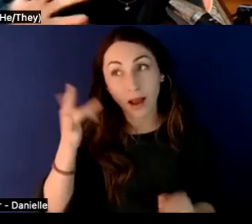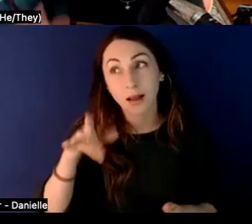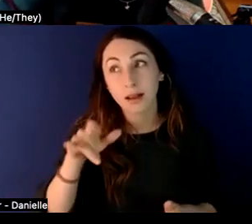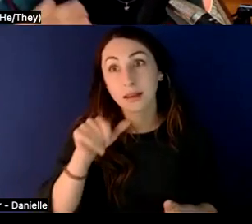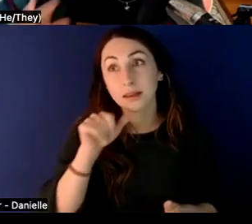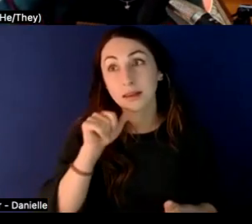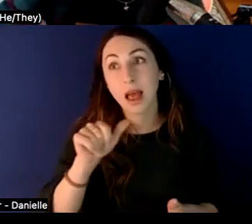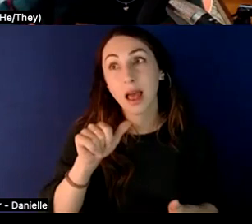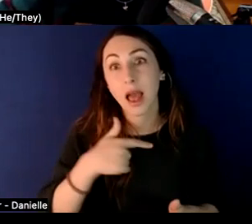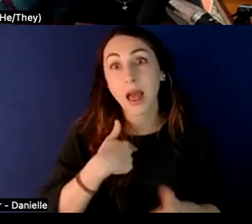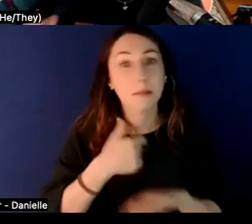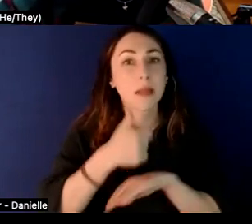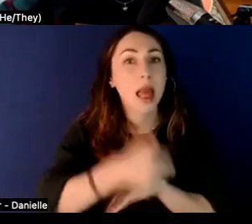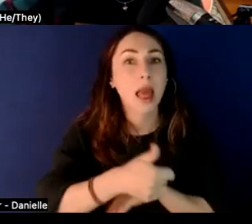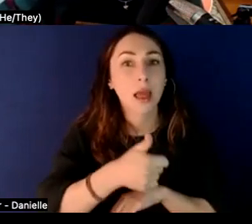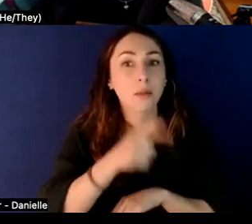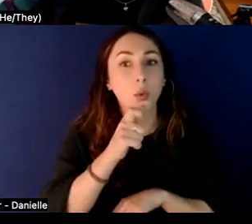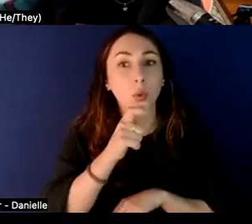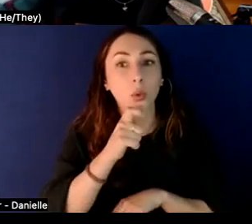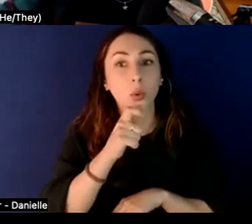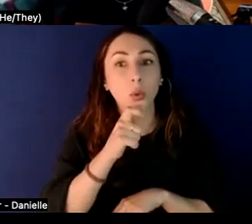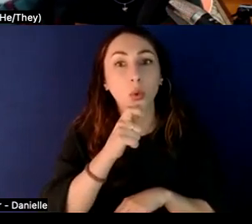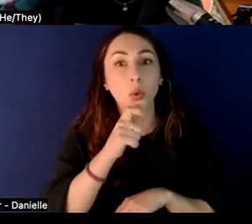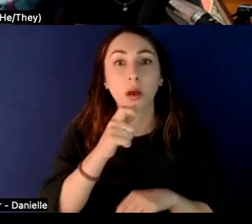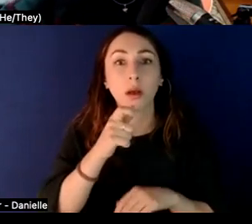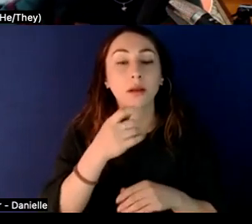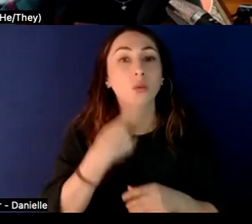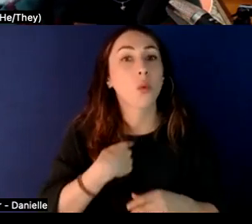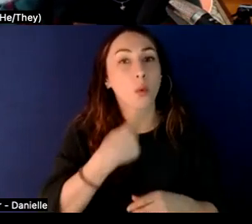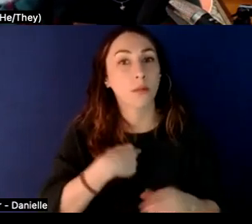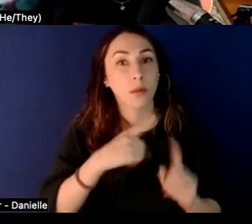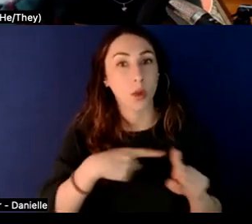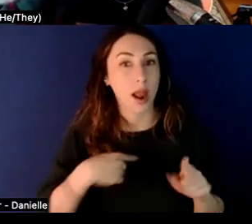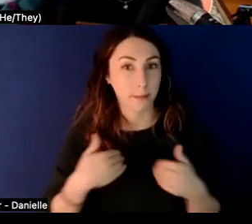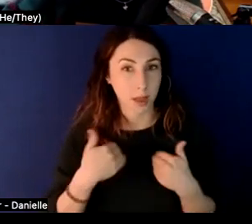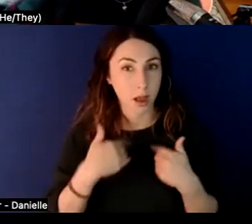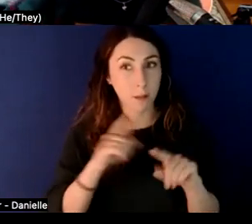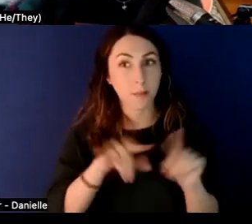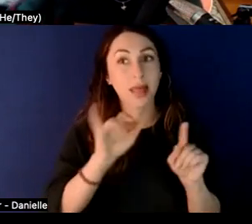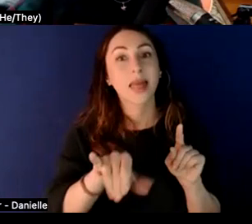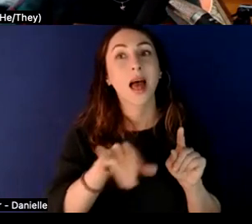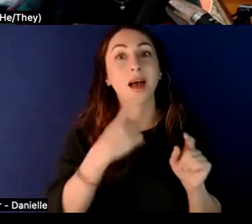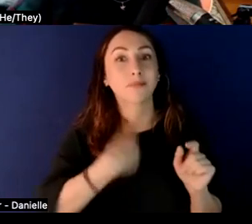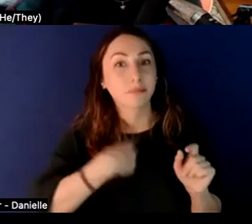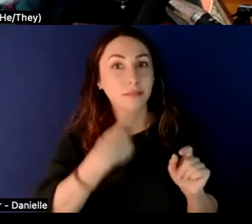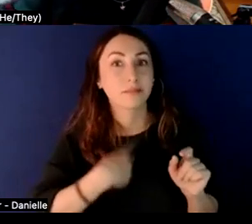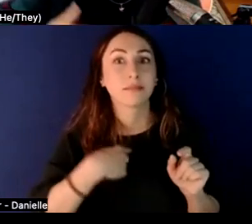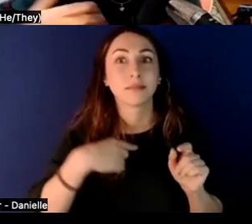that I necessarily blame the folks that gave me that messaging when I was young, but I do think that messaging was to my detriment,